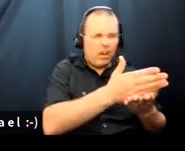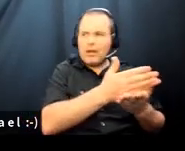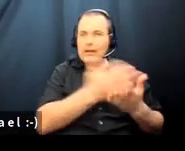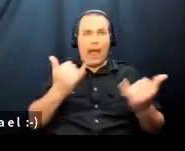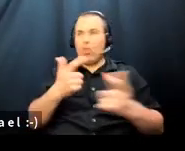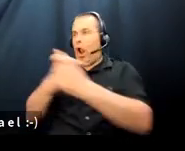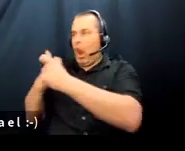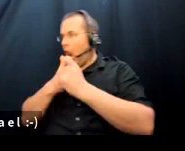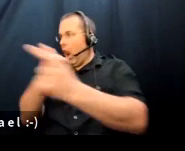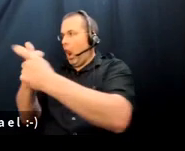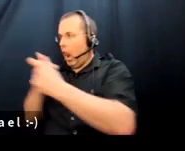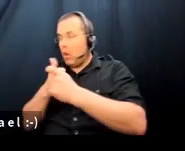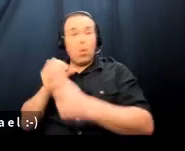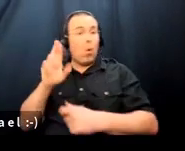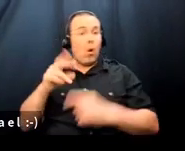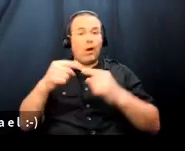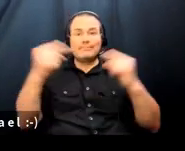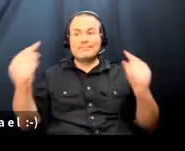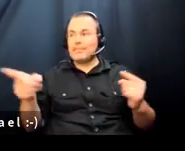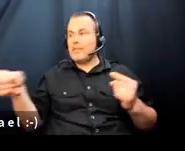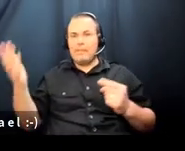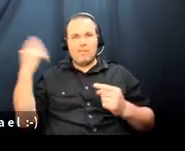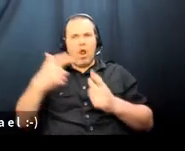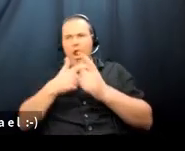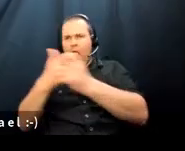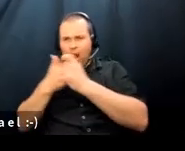all the time, but I can't get them to stop talking.